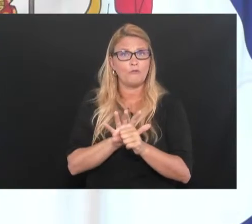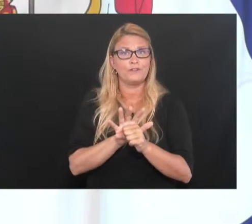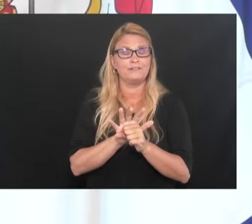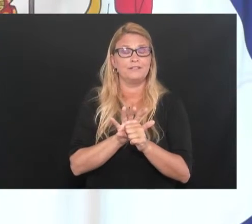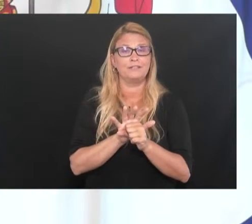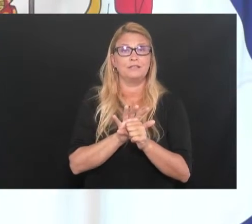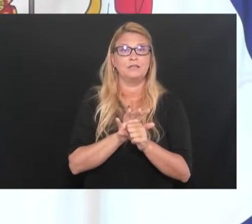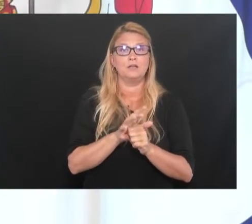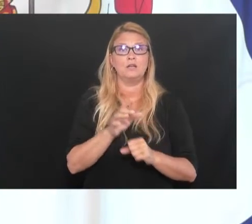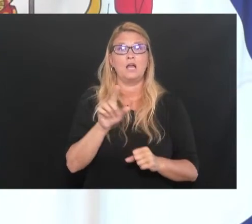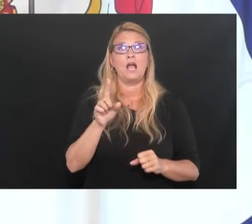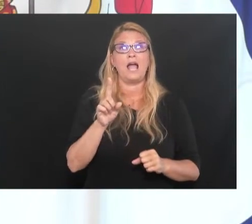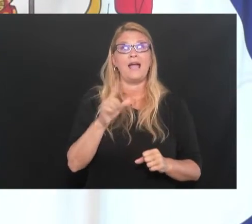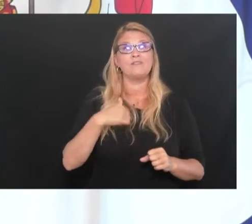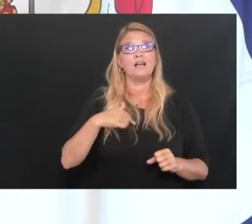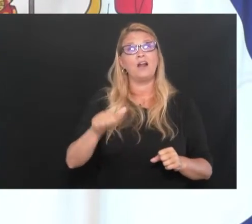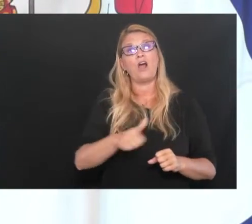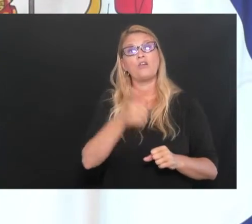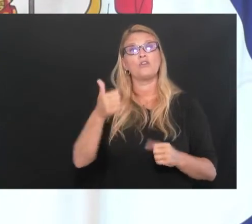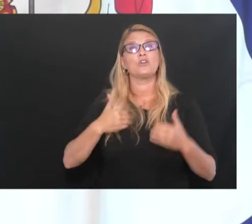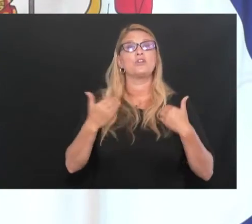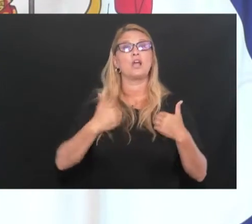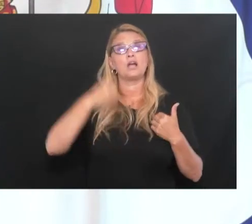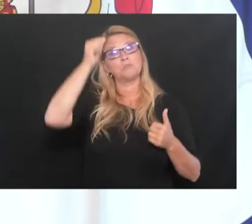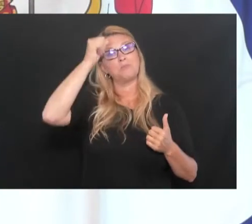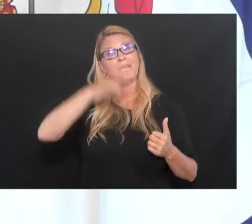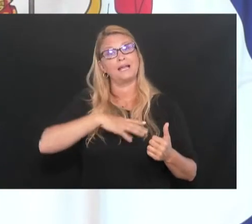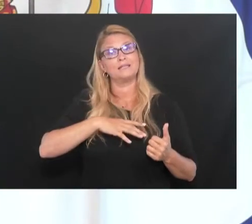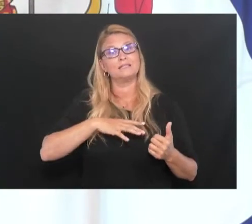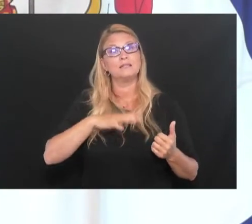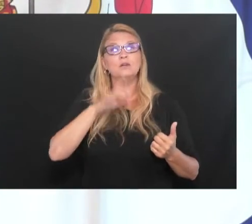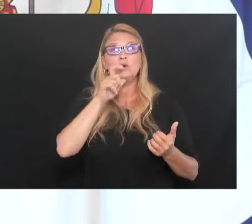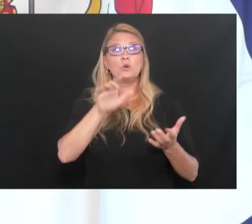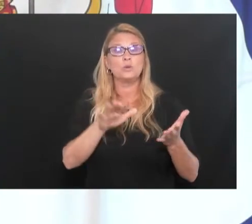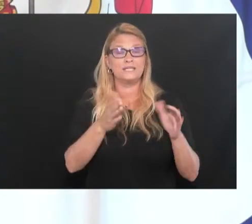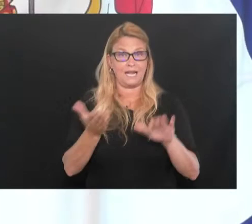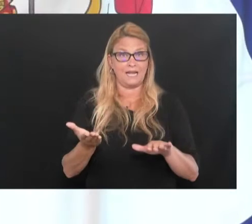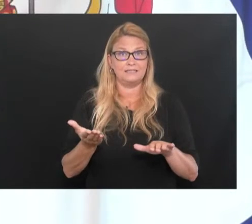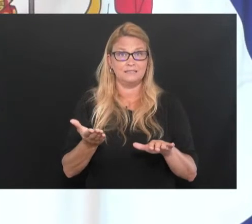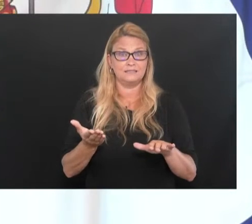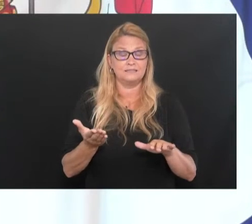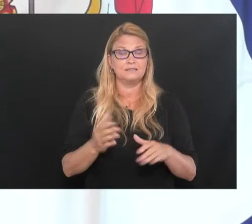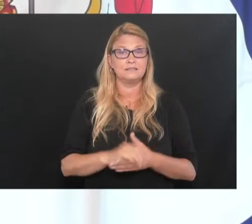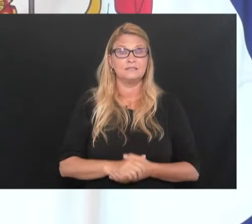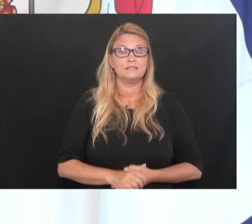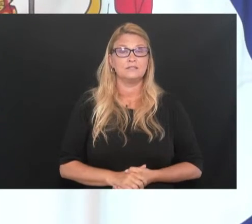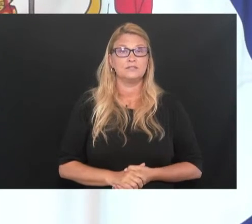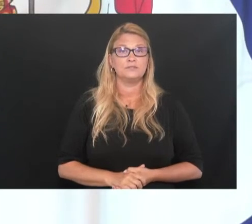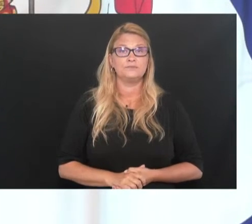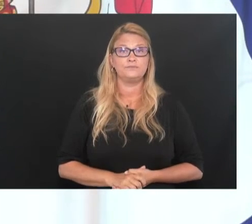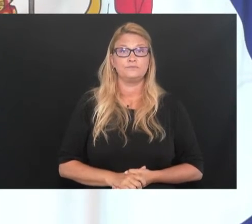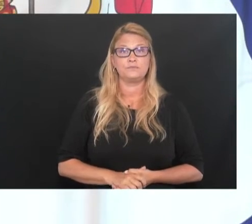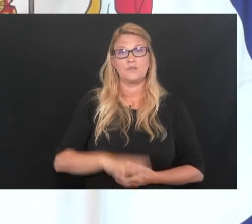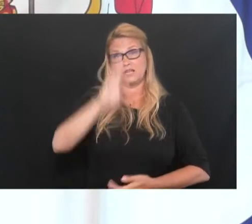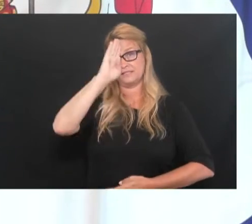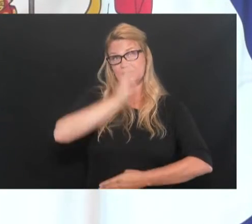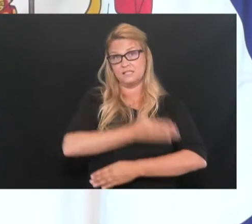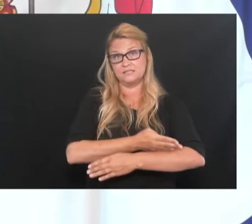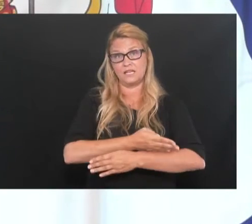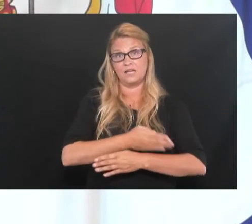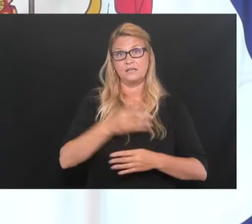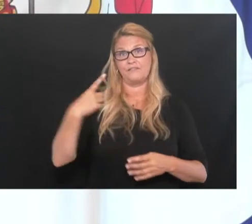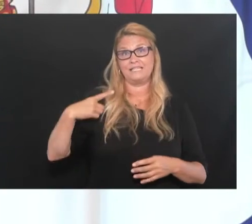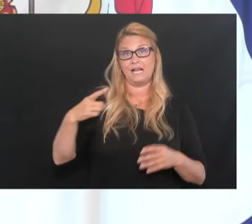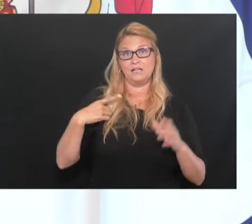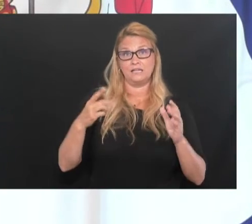other gentleman or young man that we lost, and we lost, the son of a delegate that